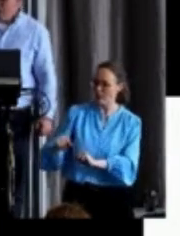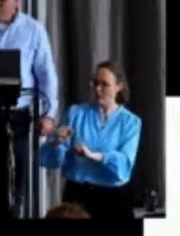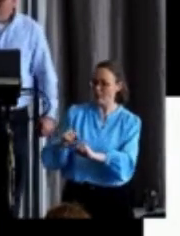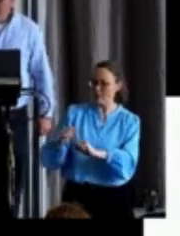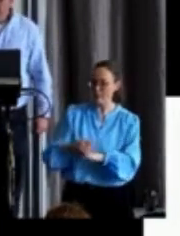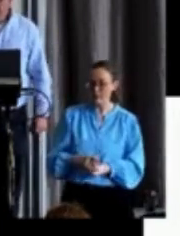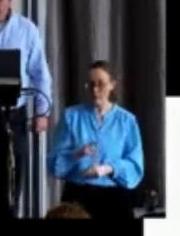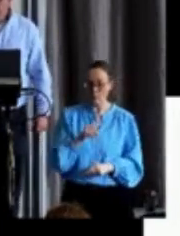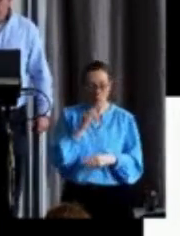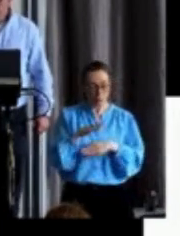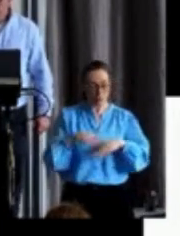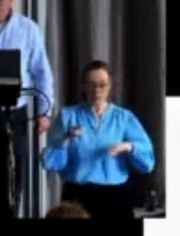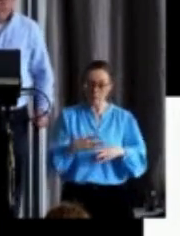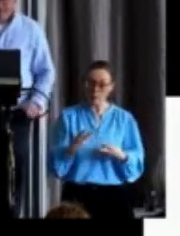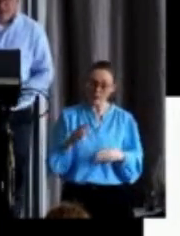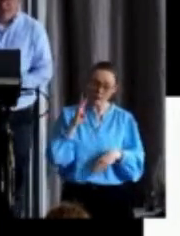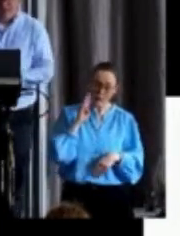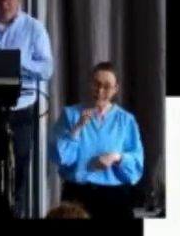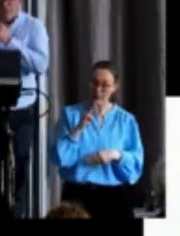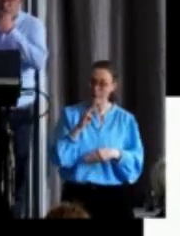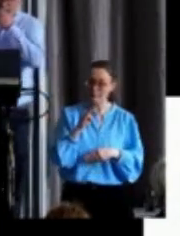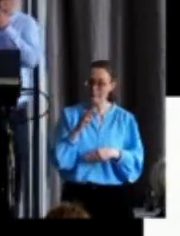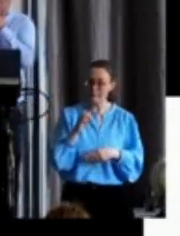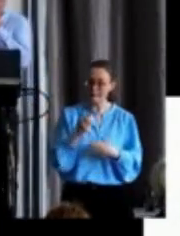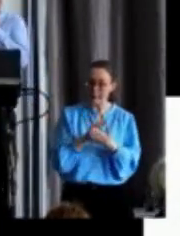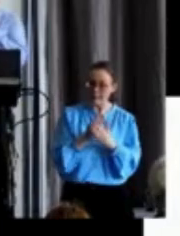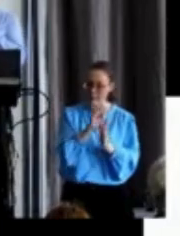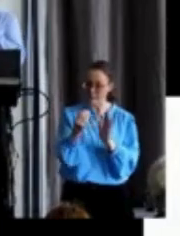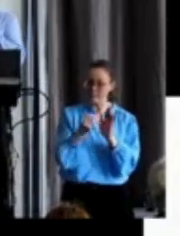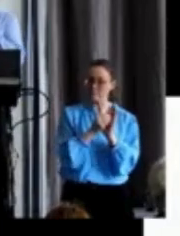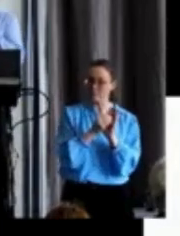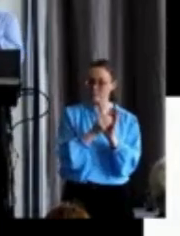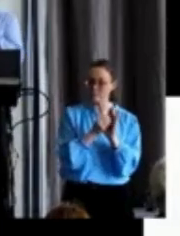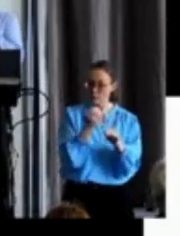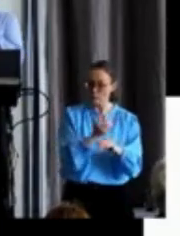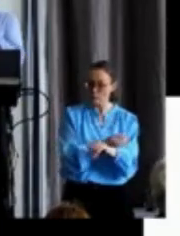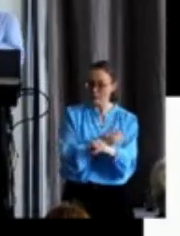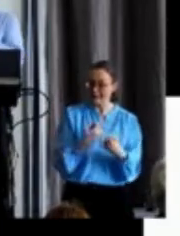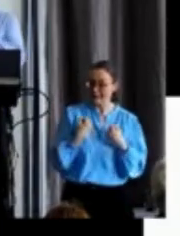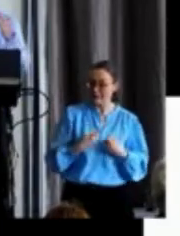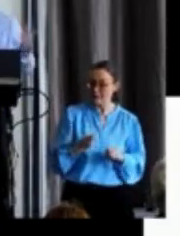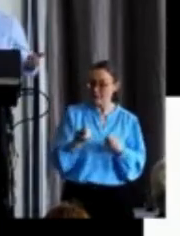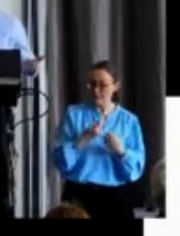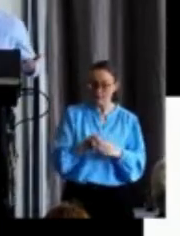under chronic disease management. So people with epilepsy have expressed their need